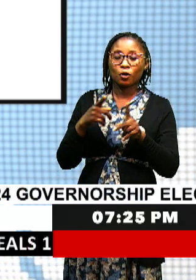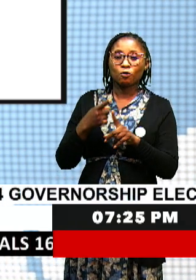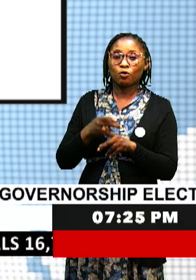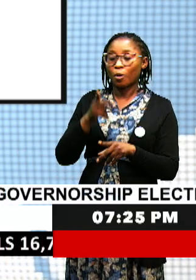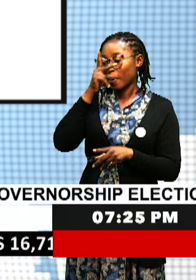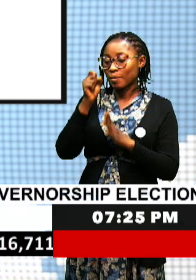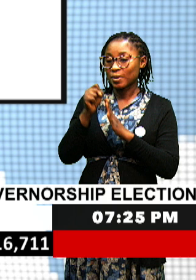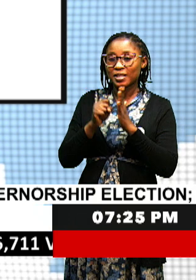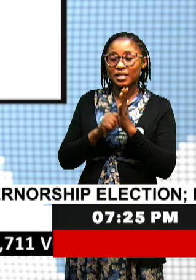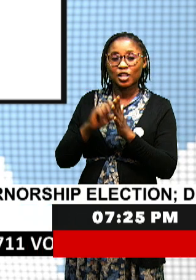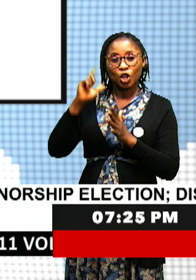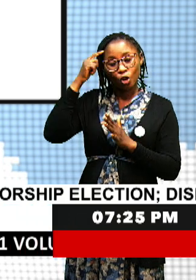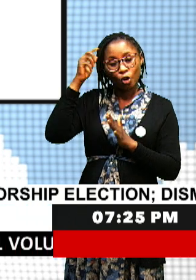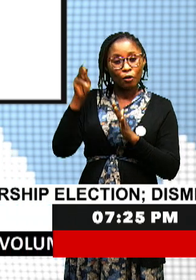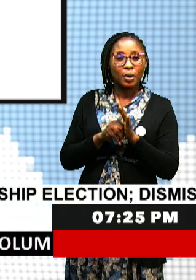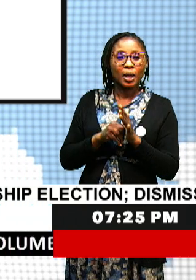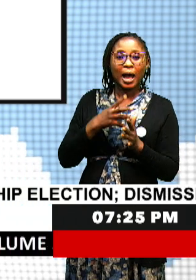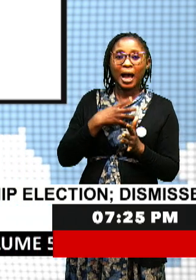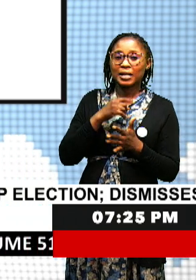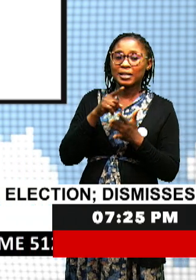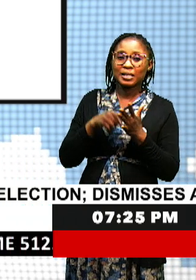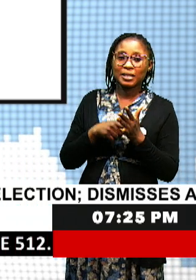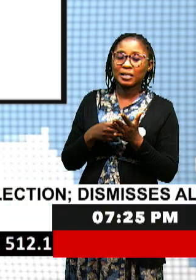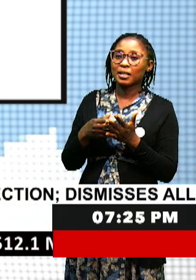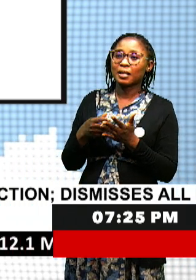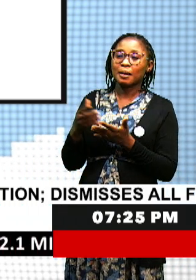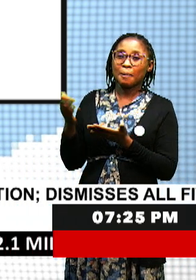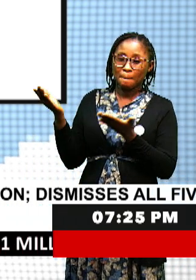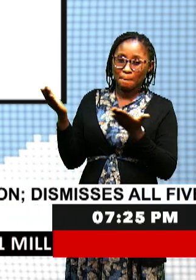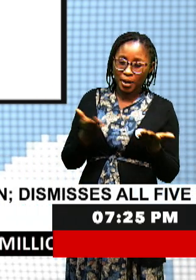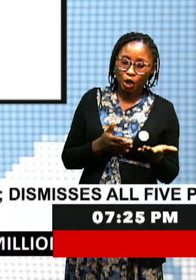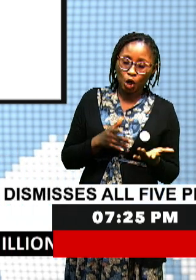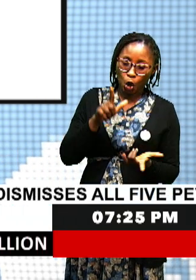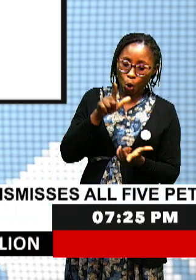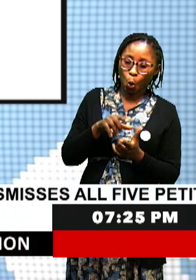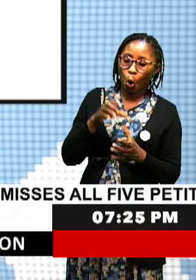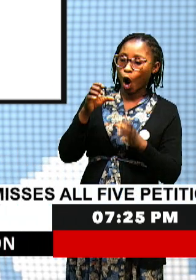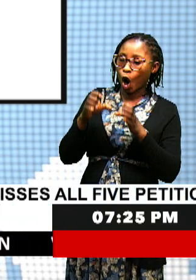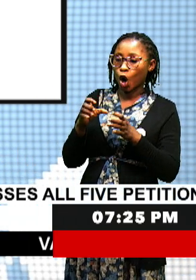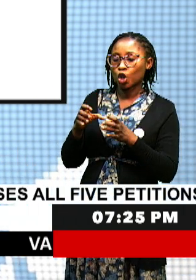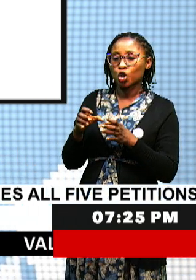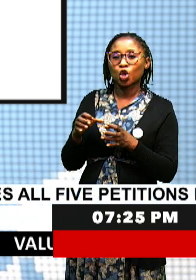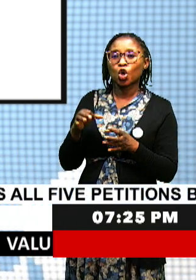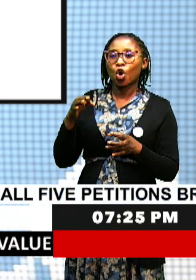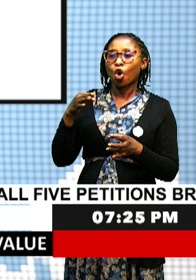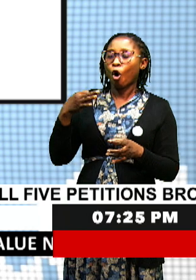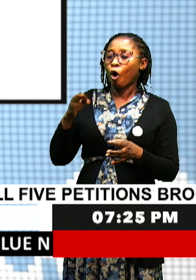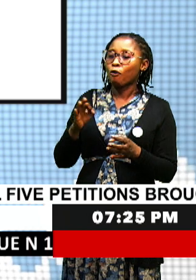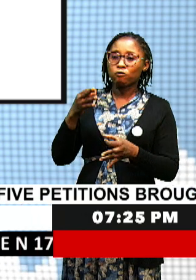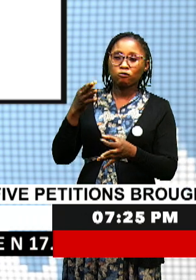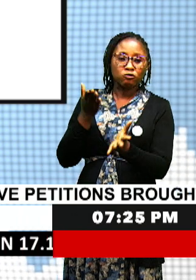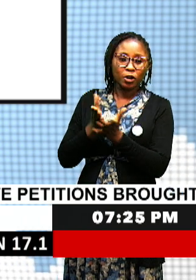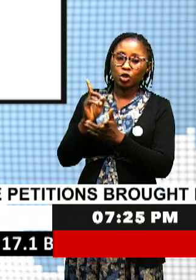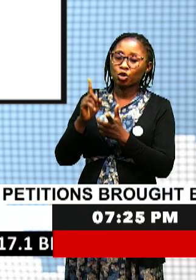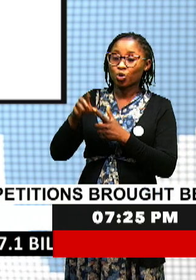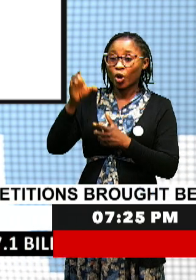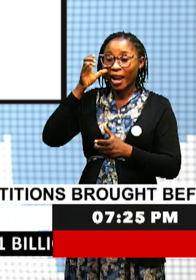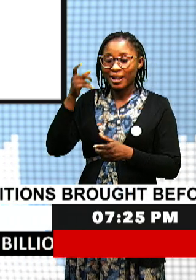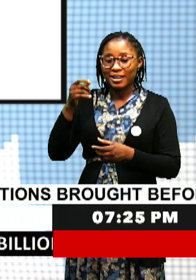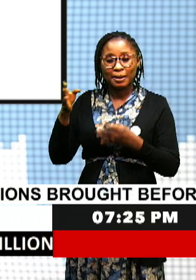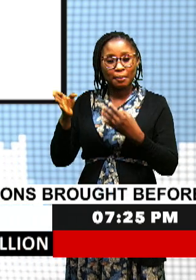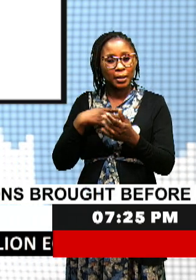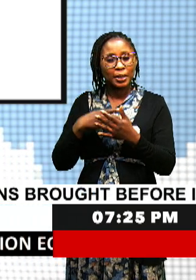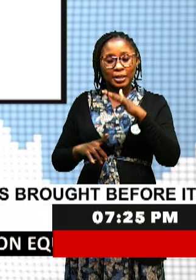before instituting the case, and this thereby robbed the lower courts of jurisdiction to hear the matter. The Apex